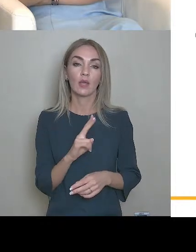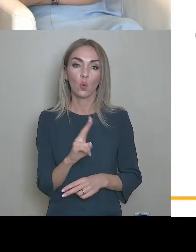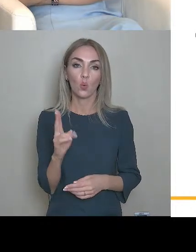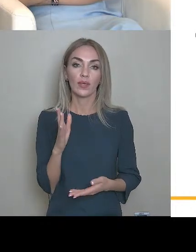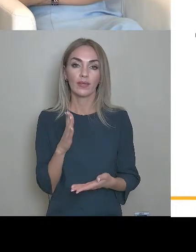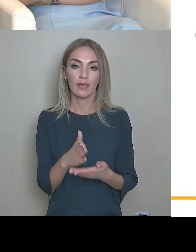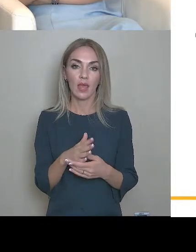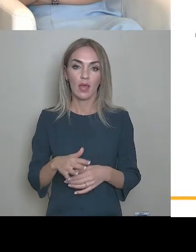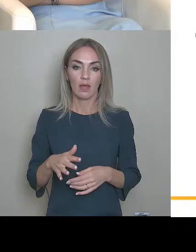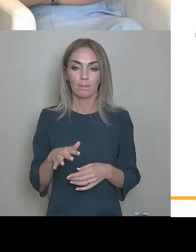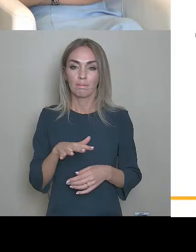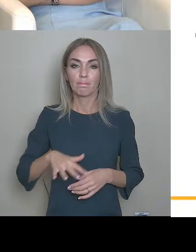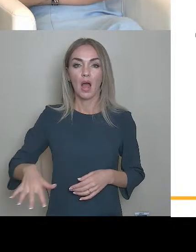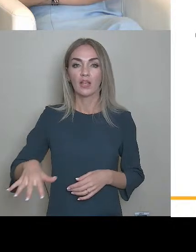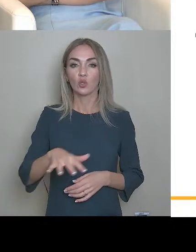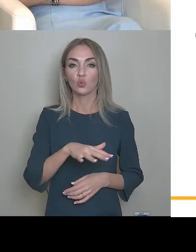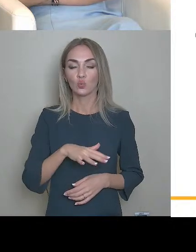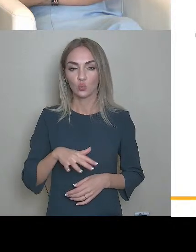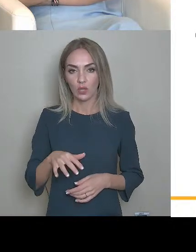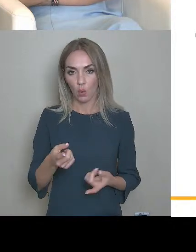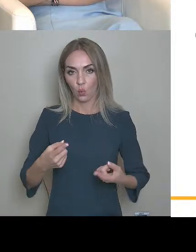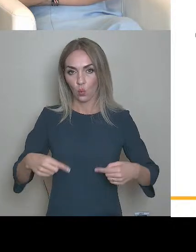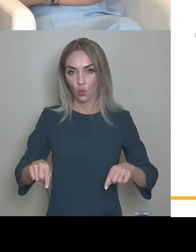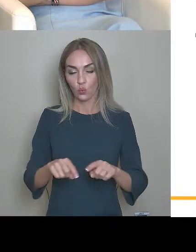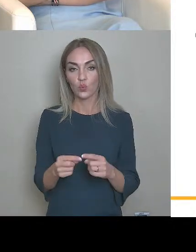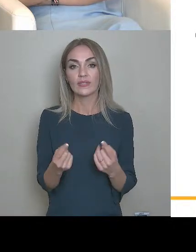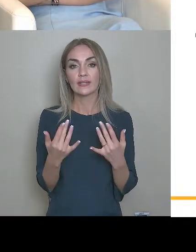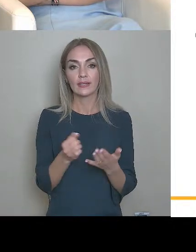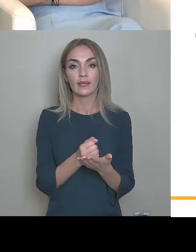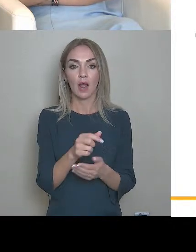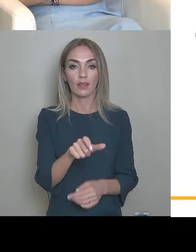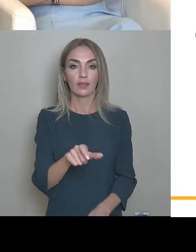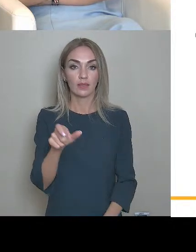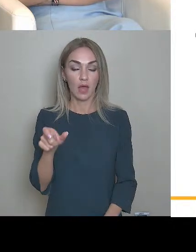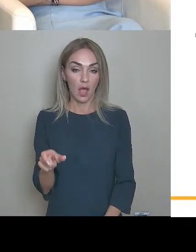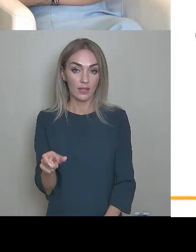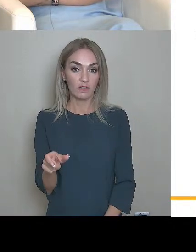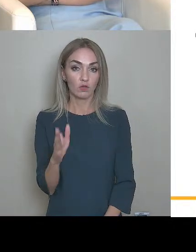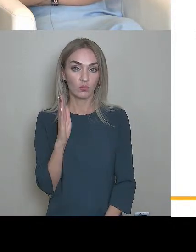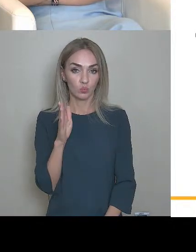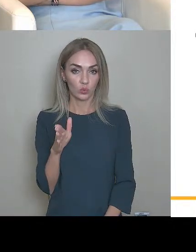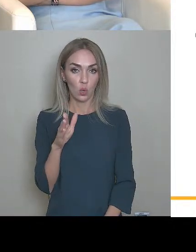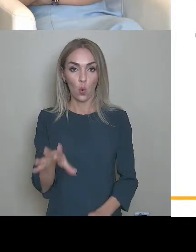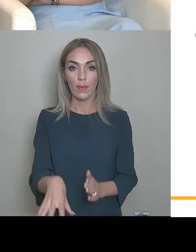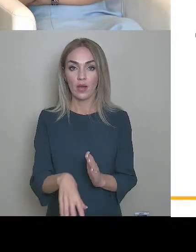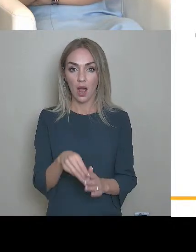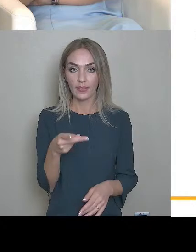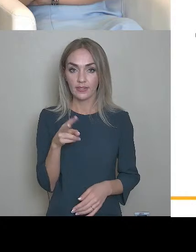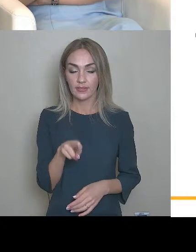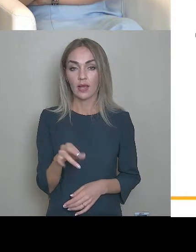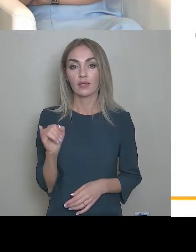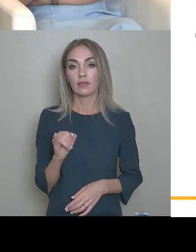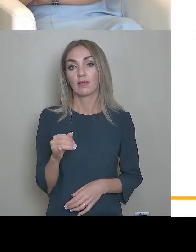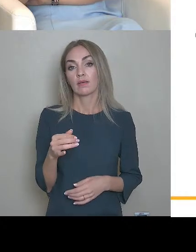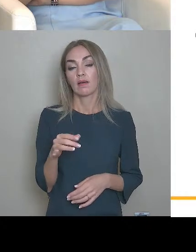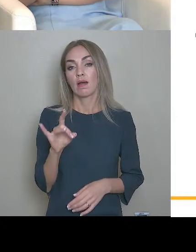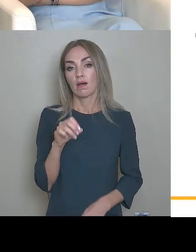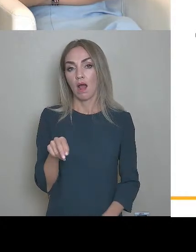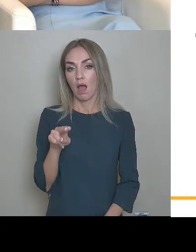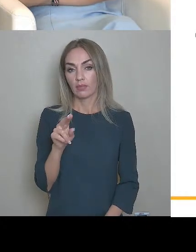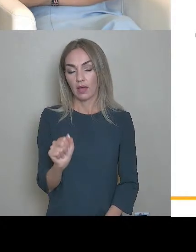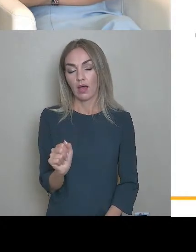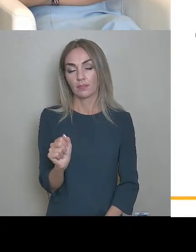have already identified what is the magnitude of the constituency, how many candidates are going to be nominated and elected in